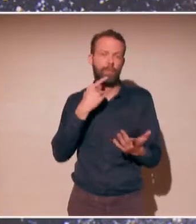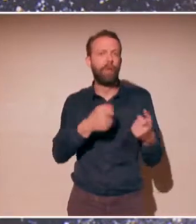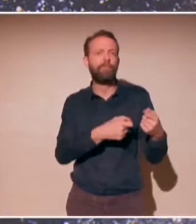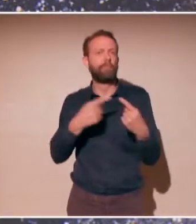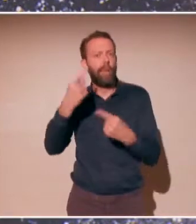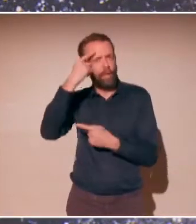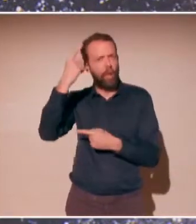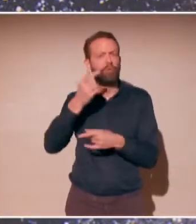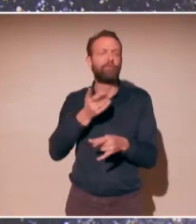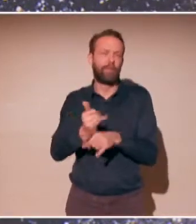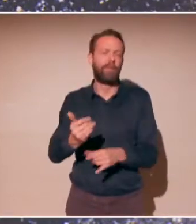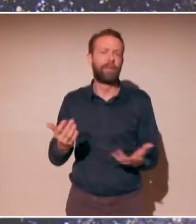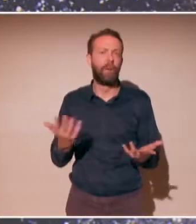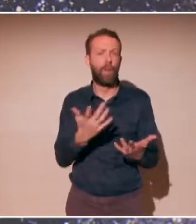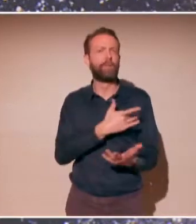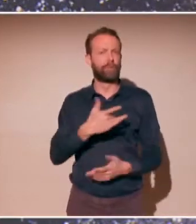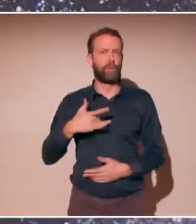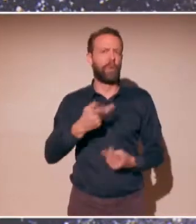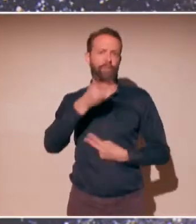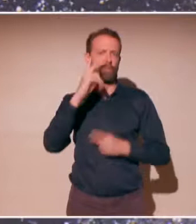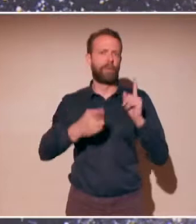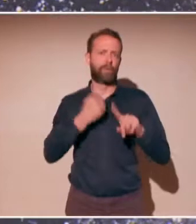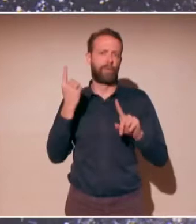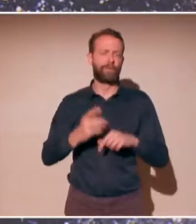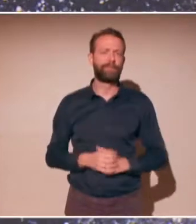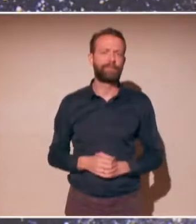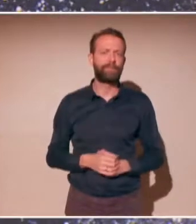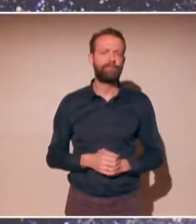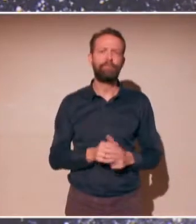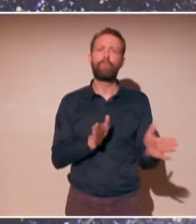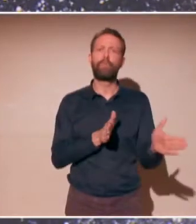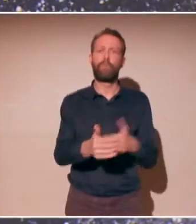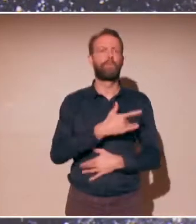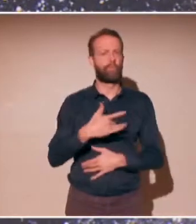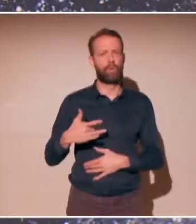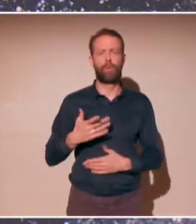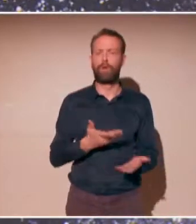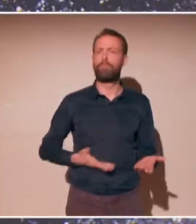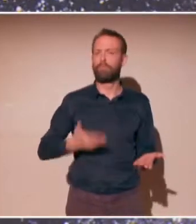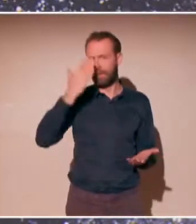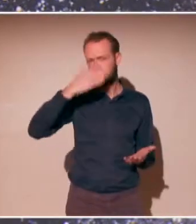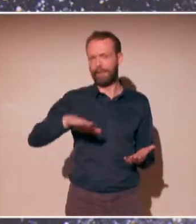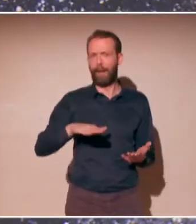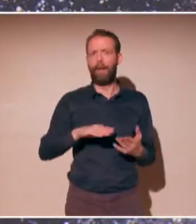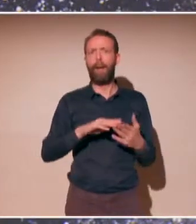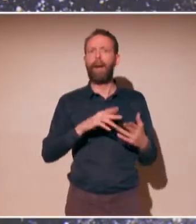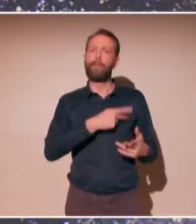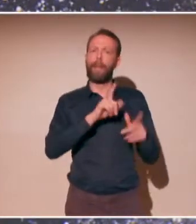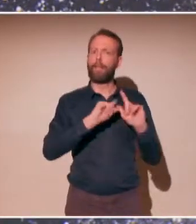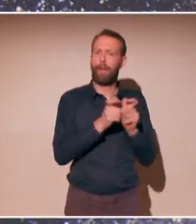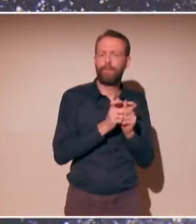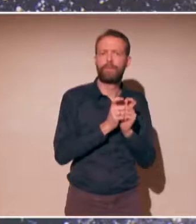talk about artificial intelligence, here once again, one area which is a key area is health. We know